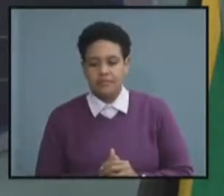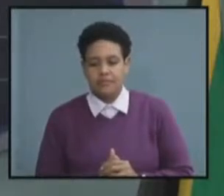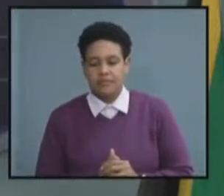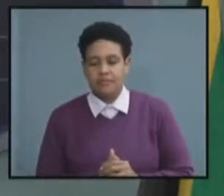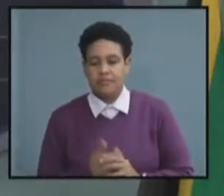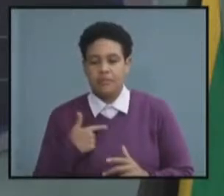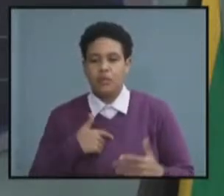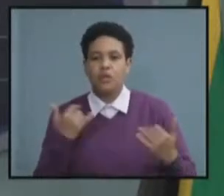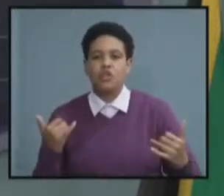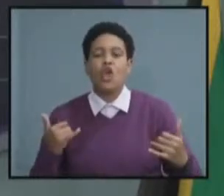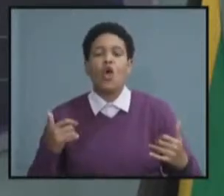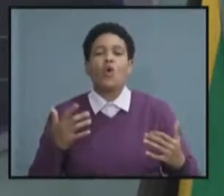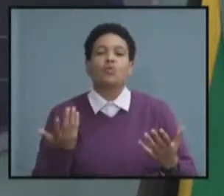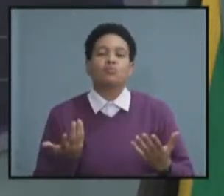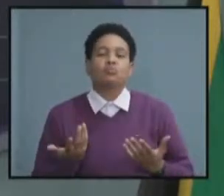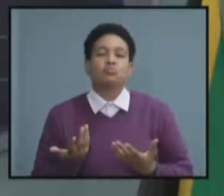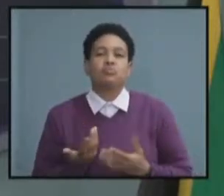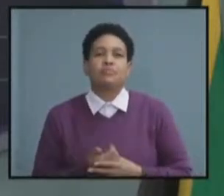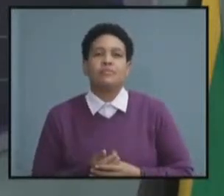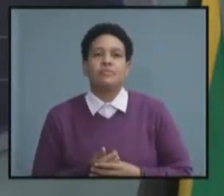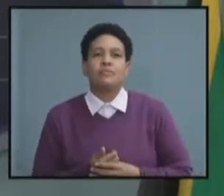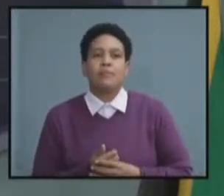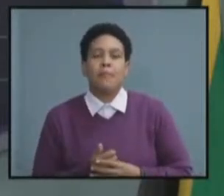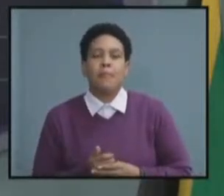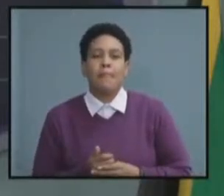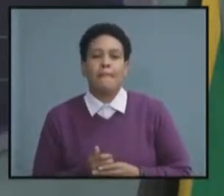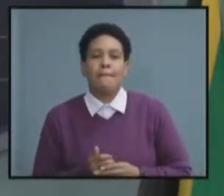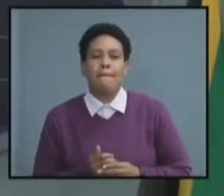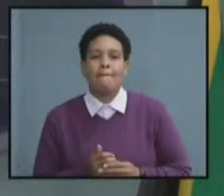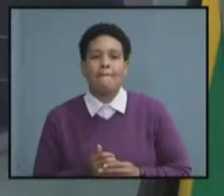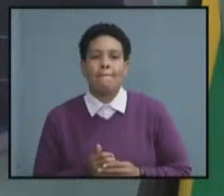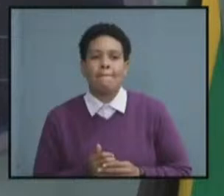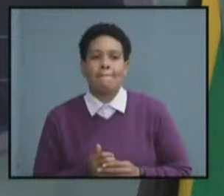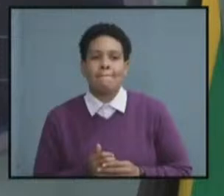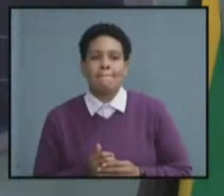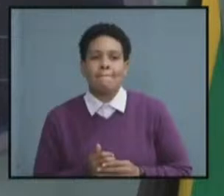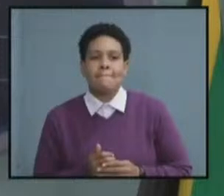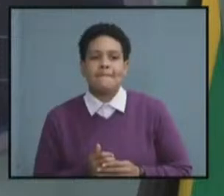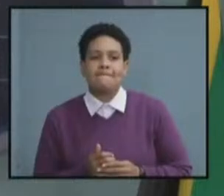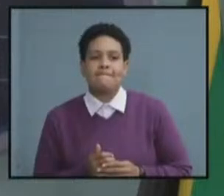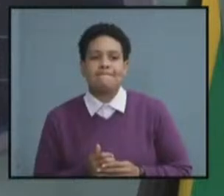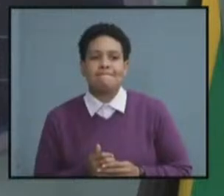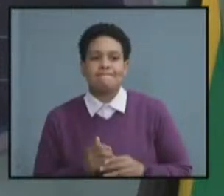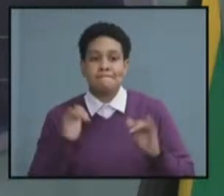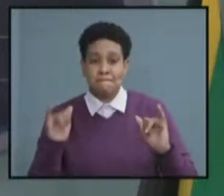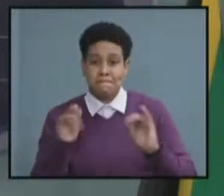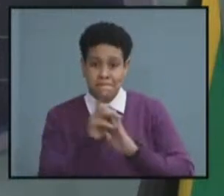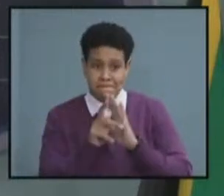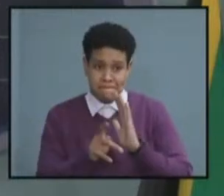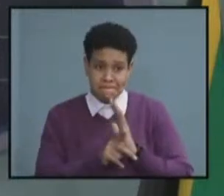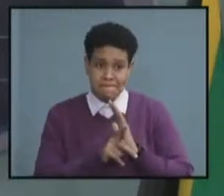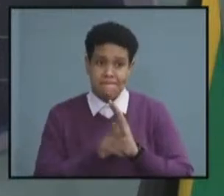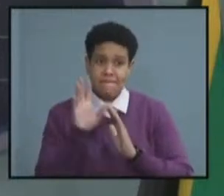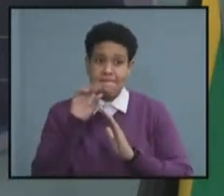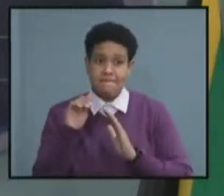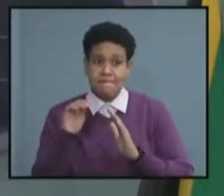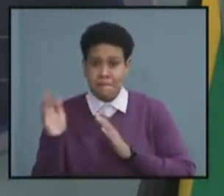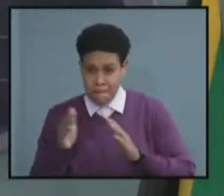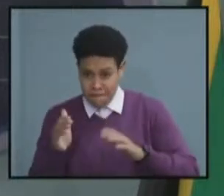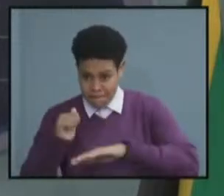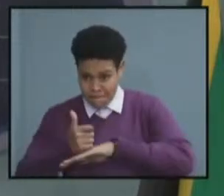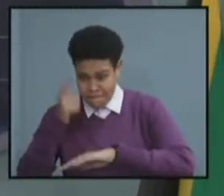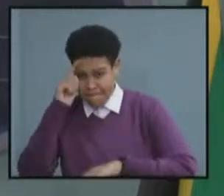We're now deploying the same protocols and logistics that we utilized for the Royal Caribbean